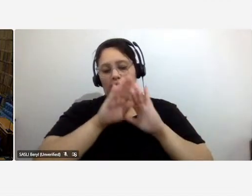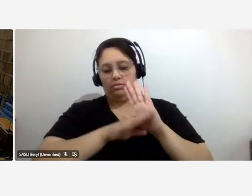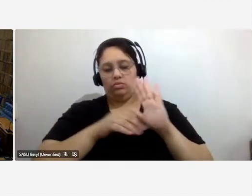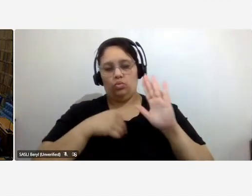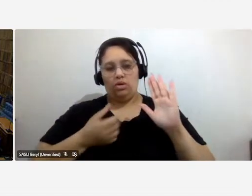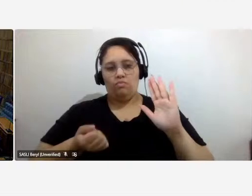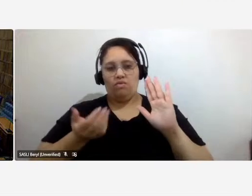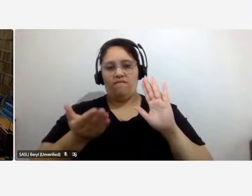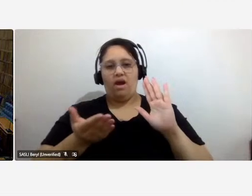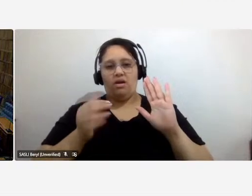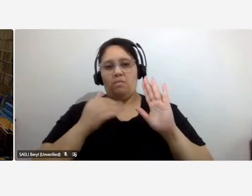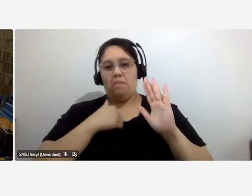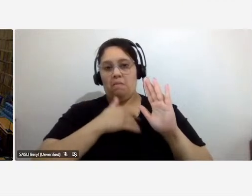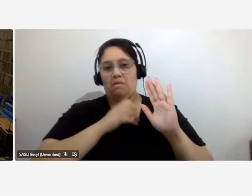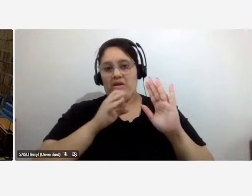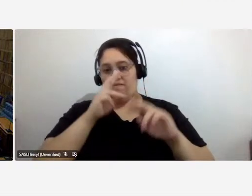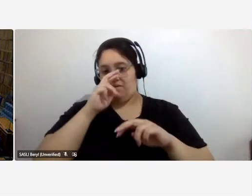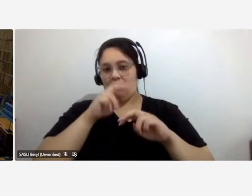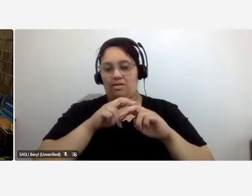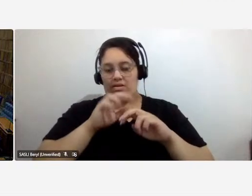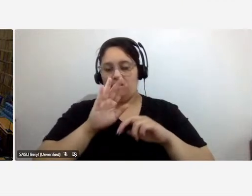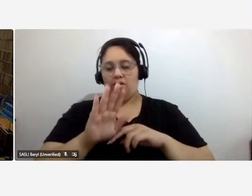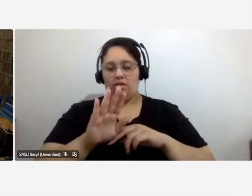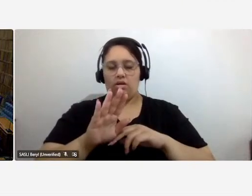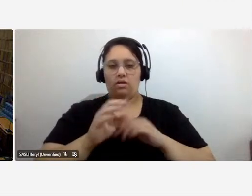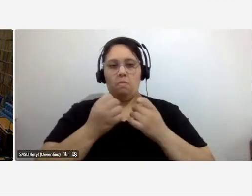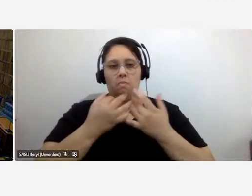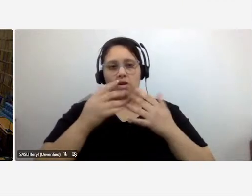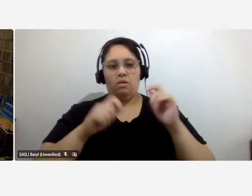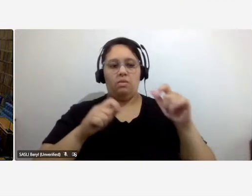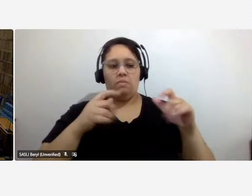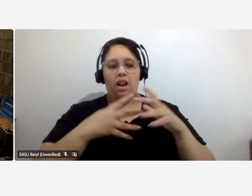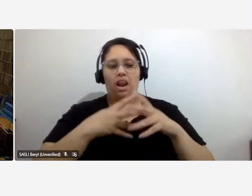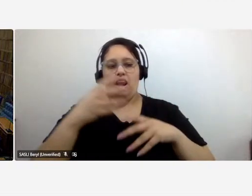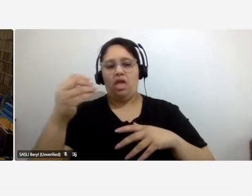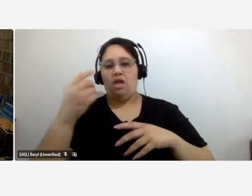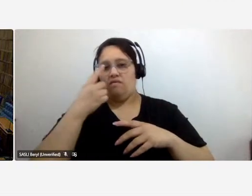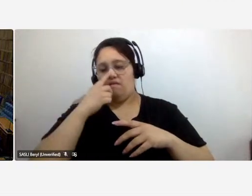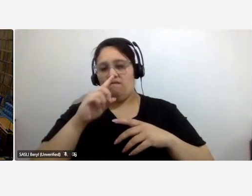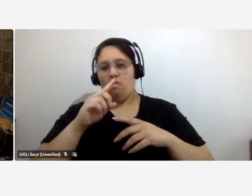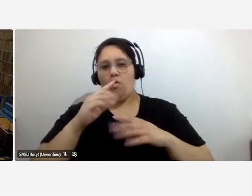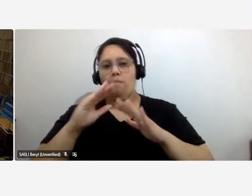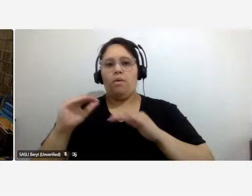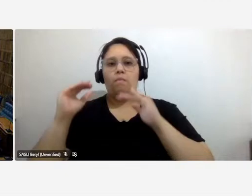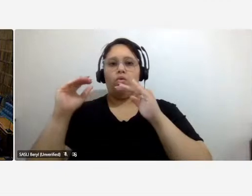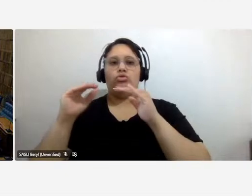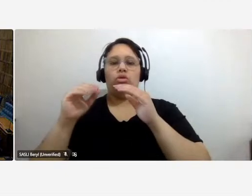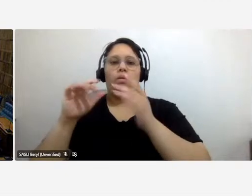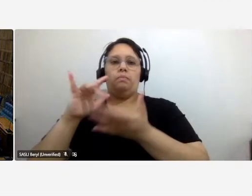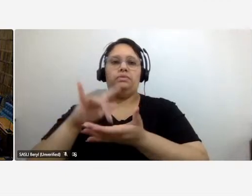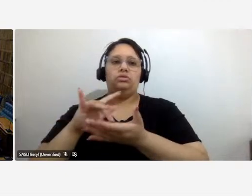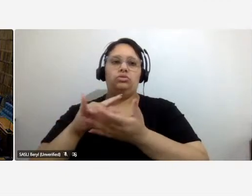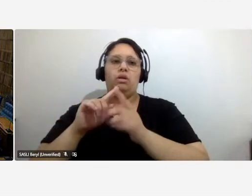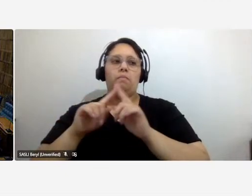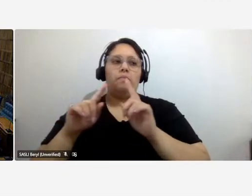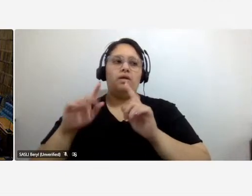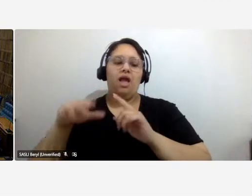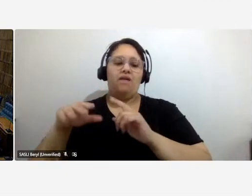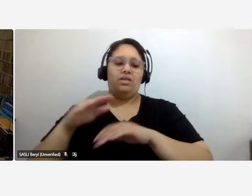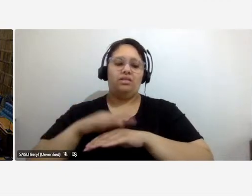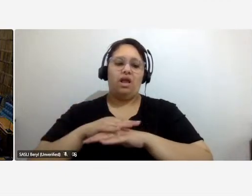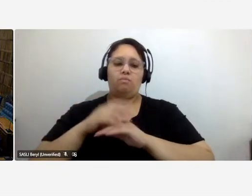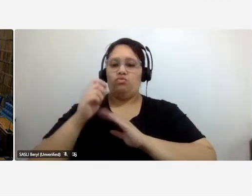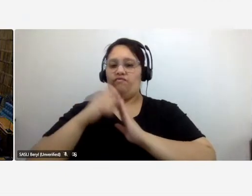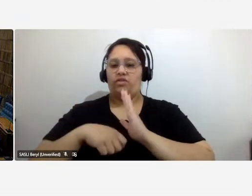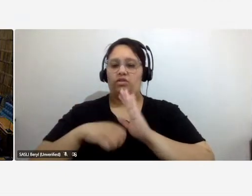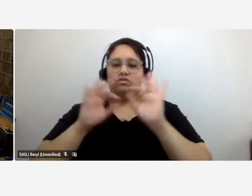provide, member, if it's required. A lot of people have left for promotional posts, but just didn't take the time to complete